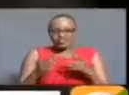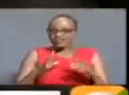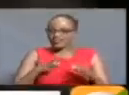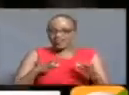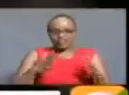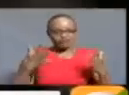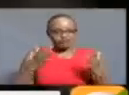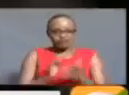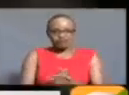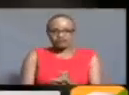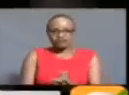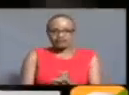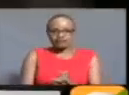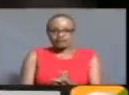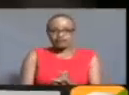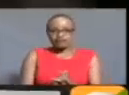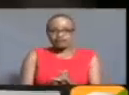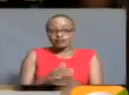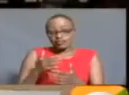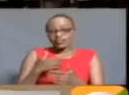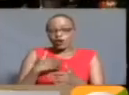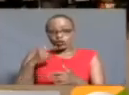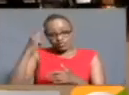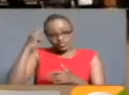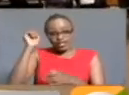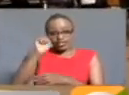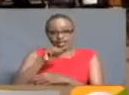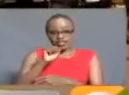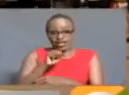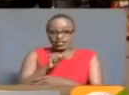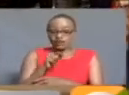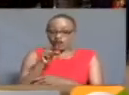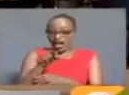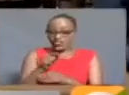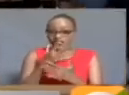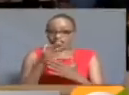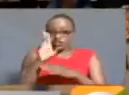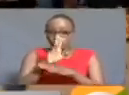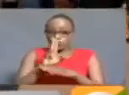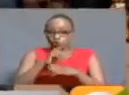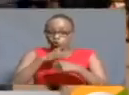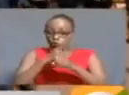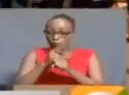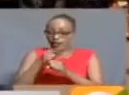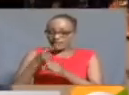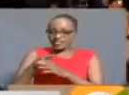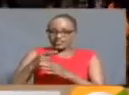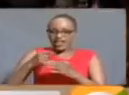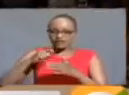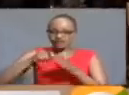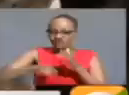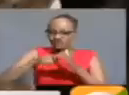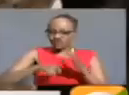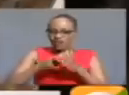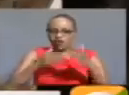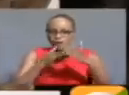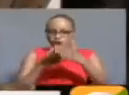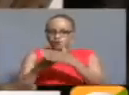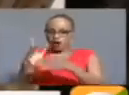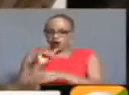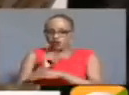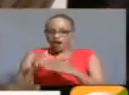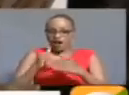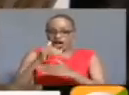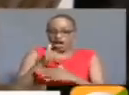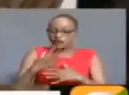fine. They'll be dark. Hapa nchini bidhaa zilizotumika kutengeneza mikorogo zilipigwa marufuku baada ya shirika